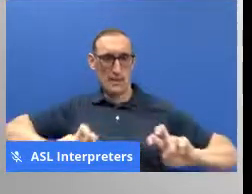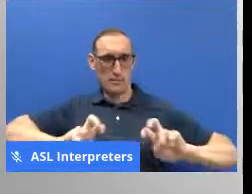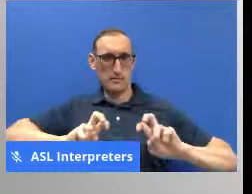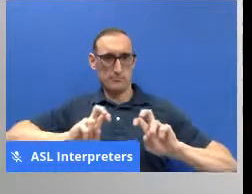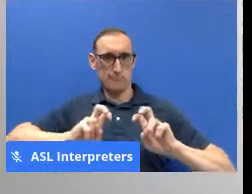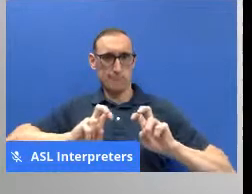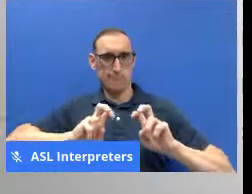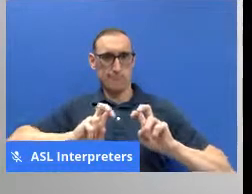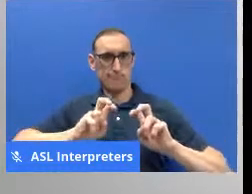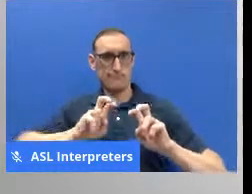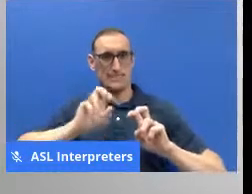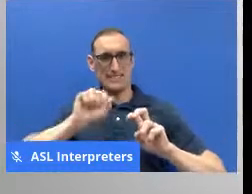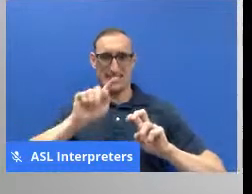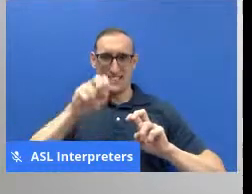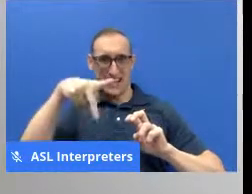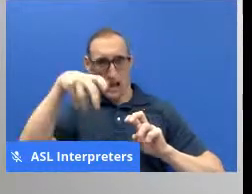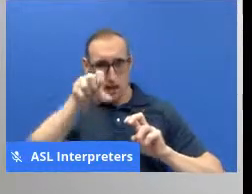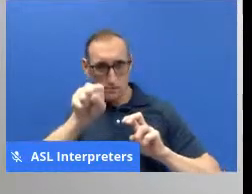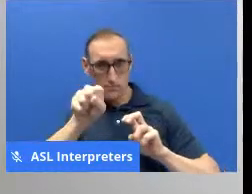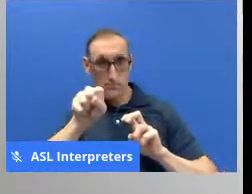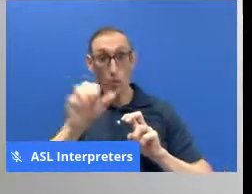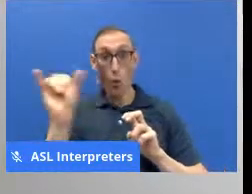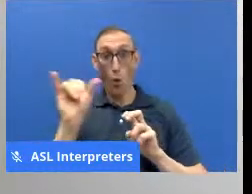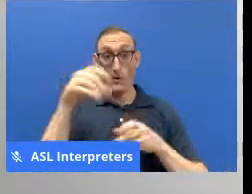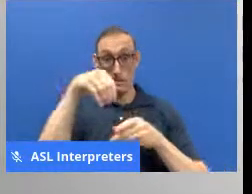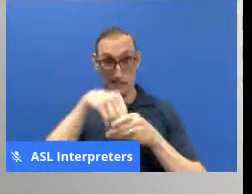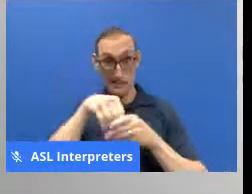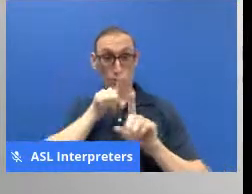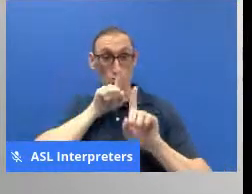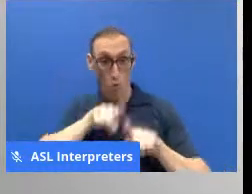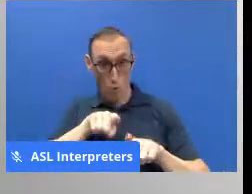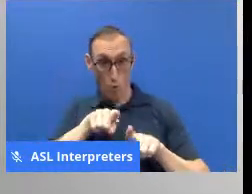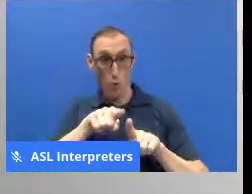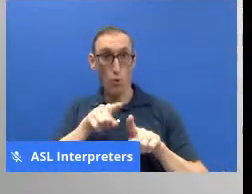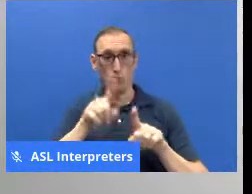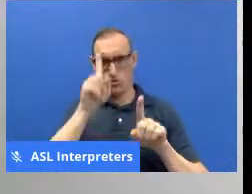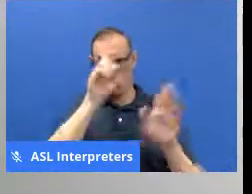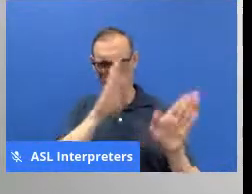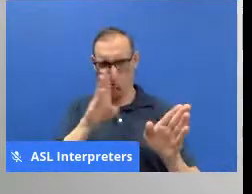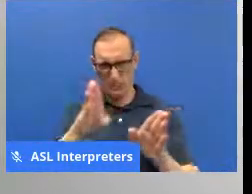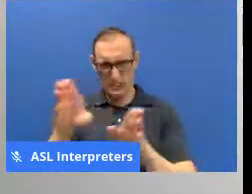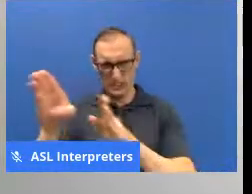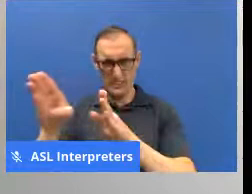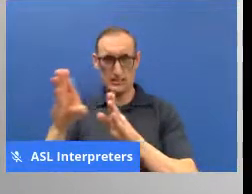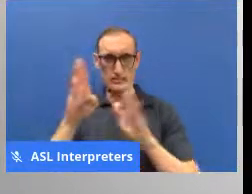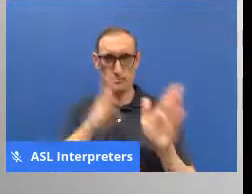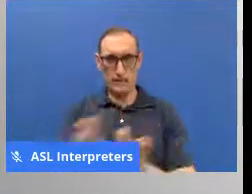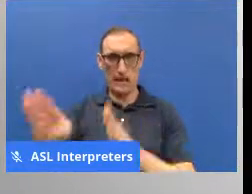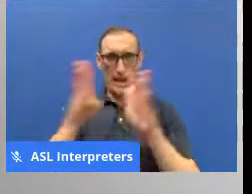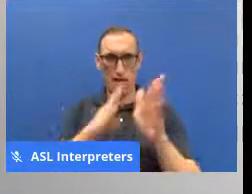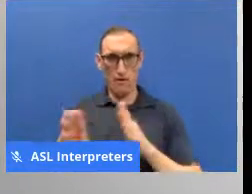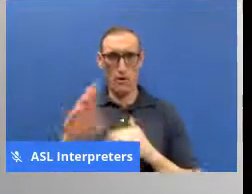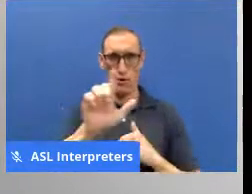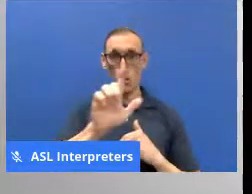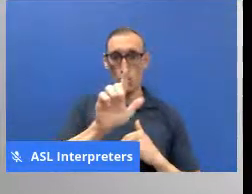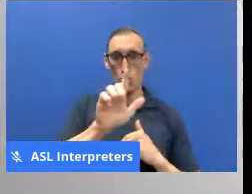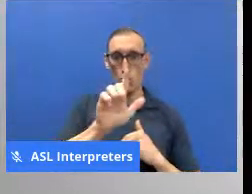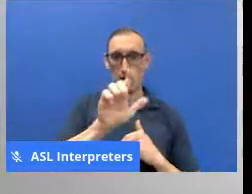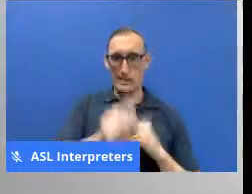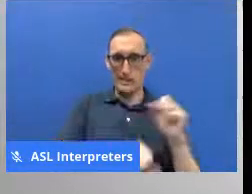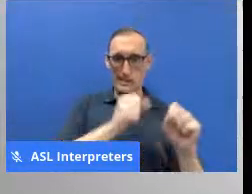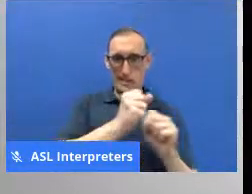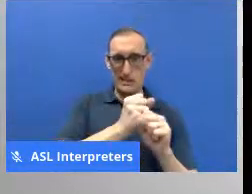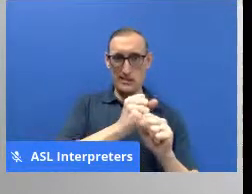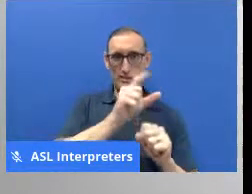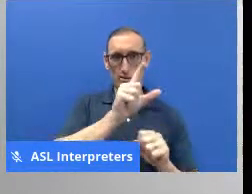the report is the strategic plan for 2021 through 2023. I think